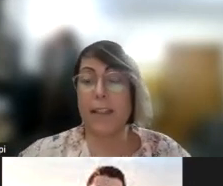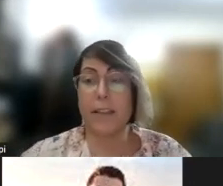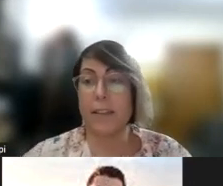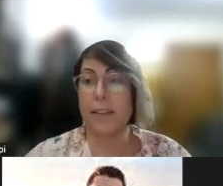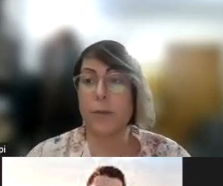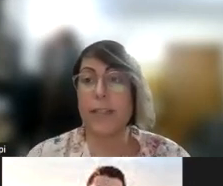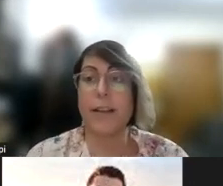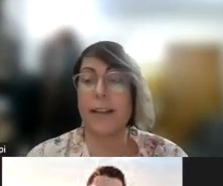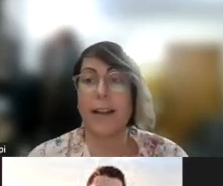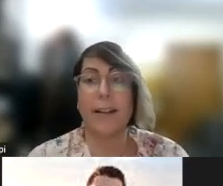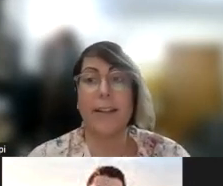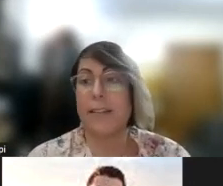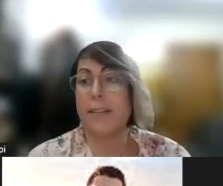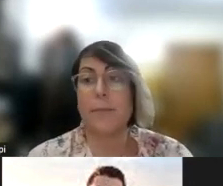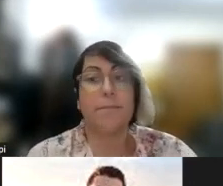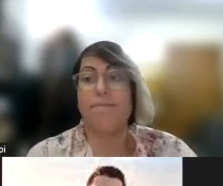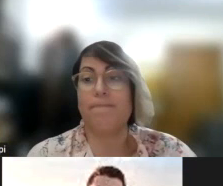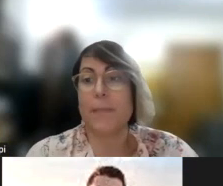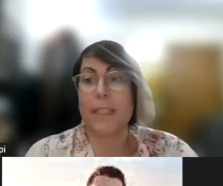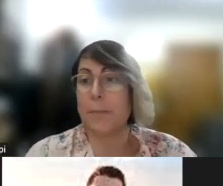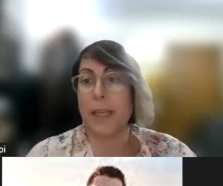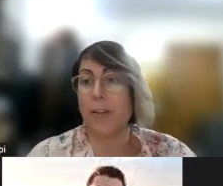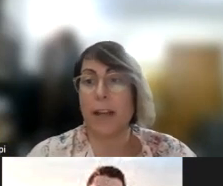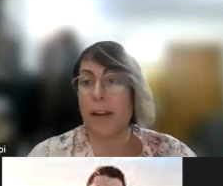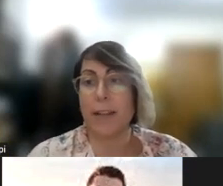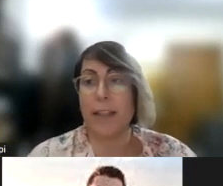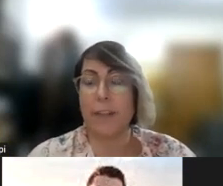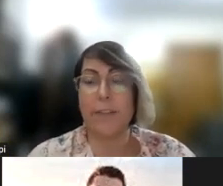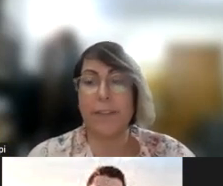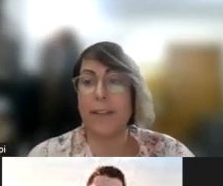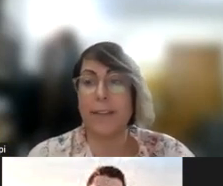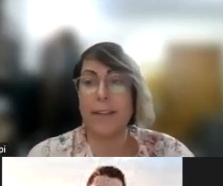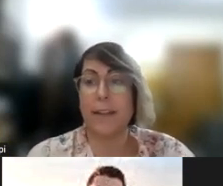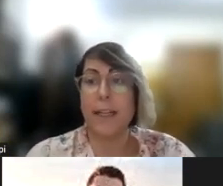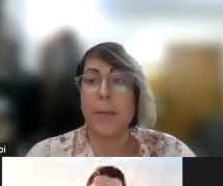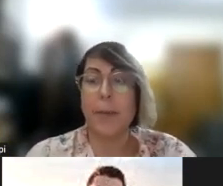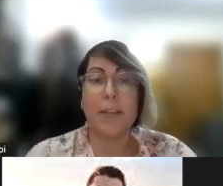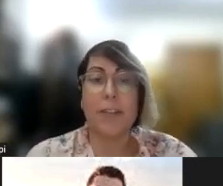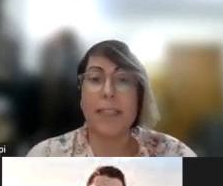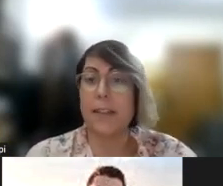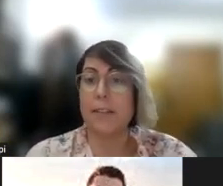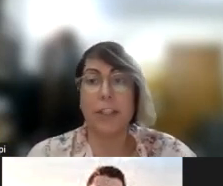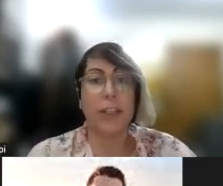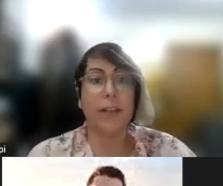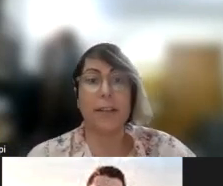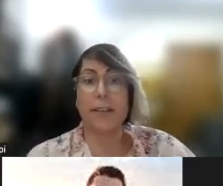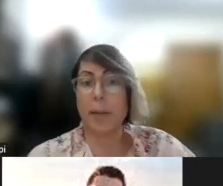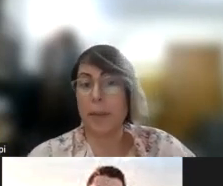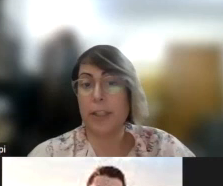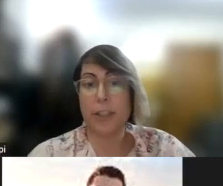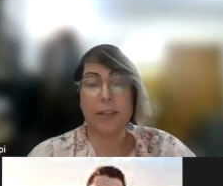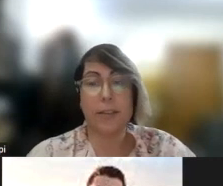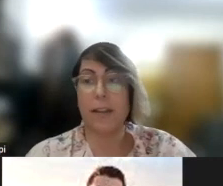have the Suez Canal, it's beyond our hand. If it migrates and reach there